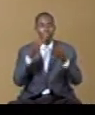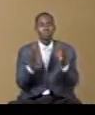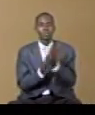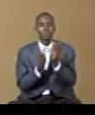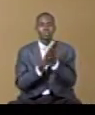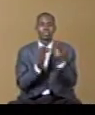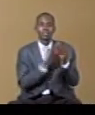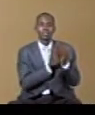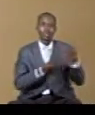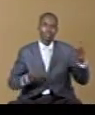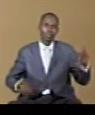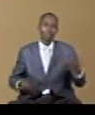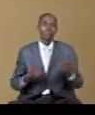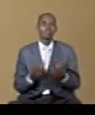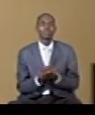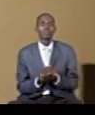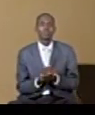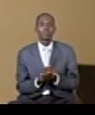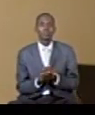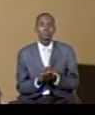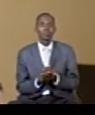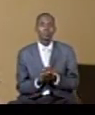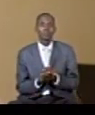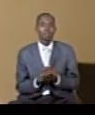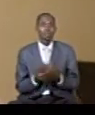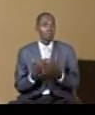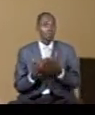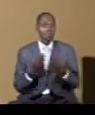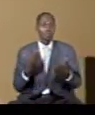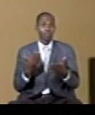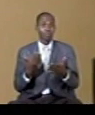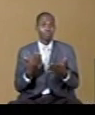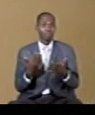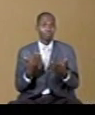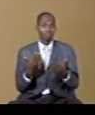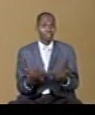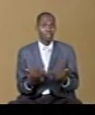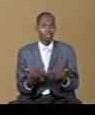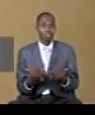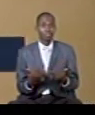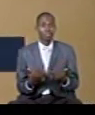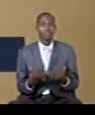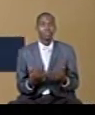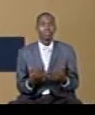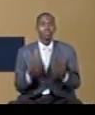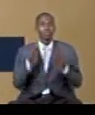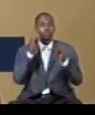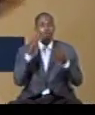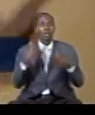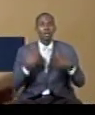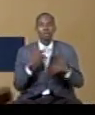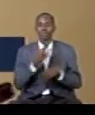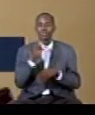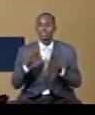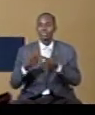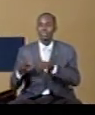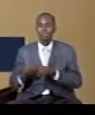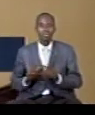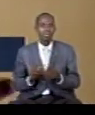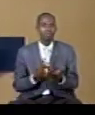Lord. Before this time, I've used many